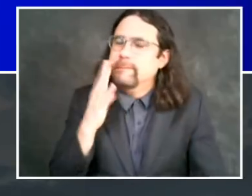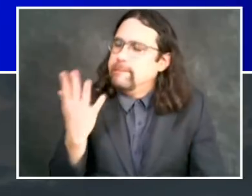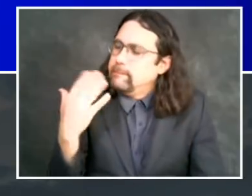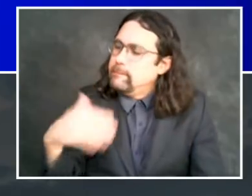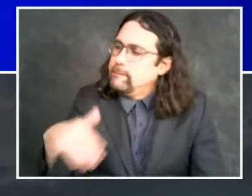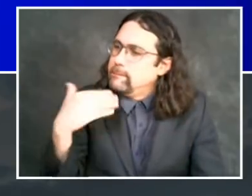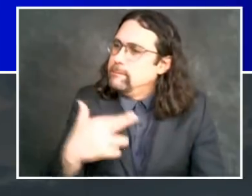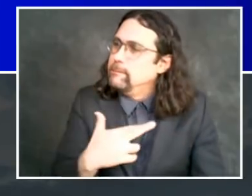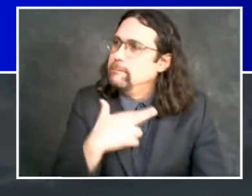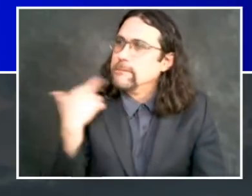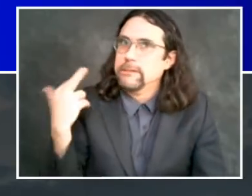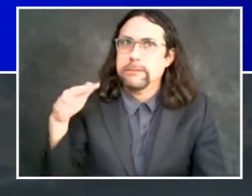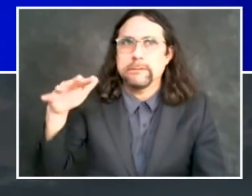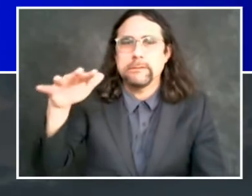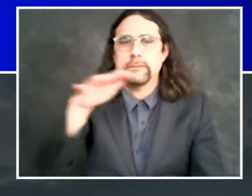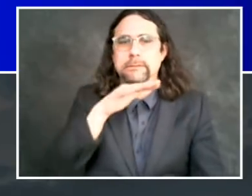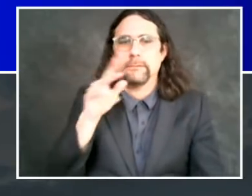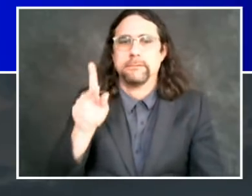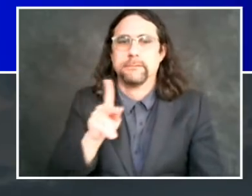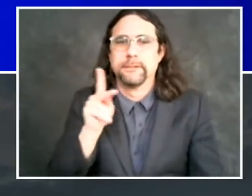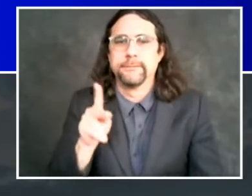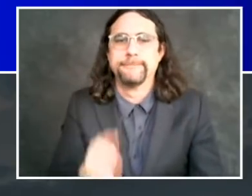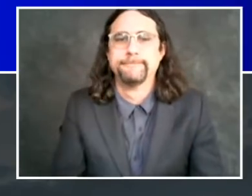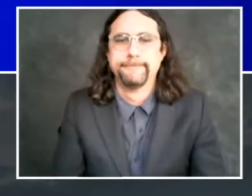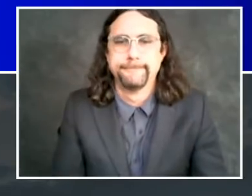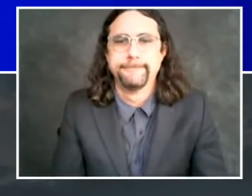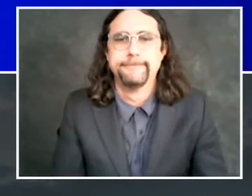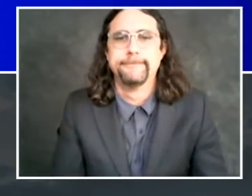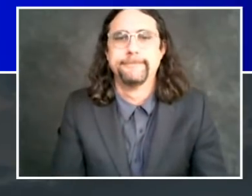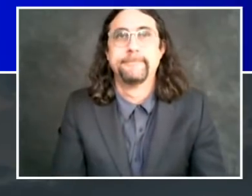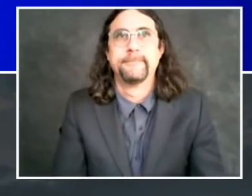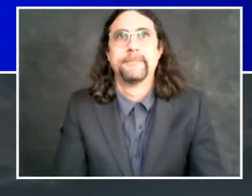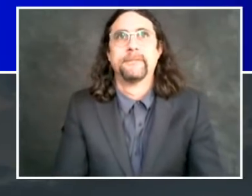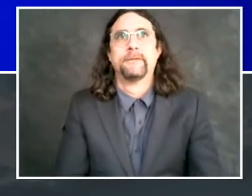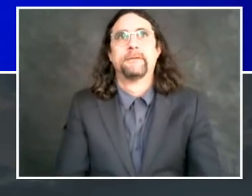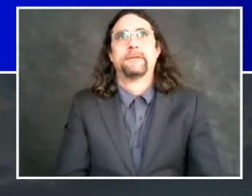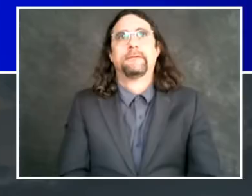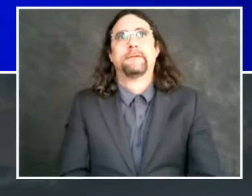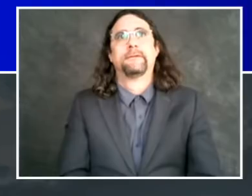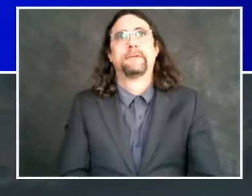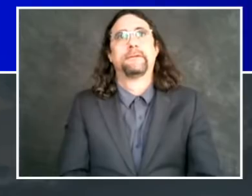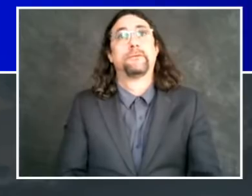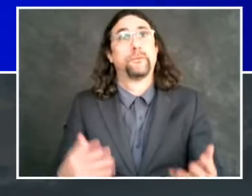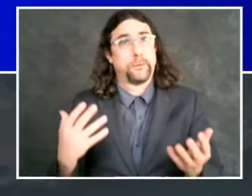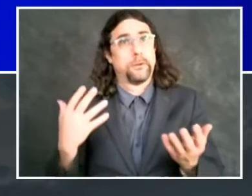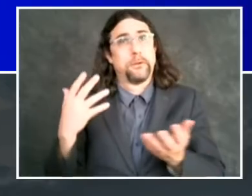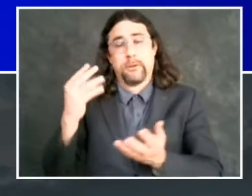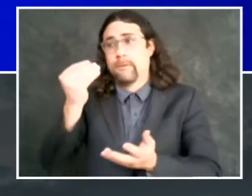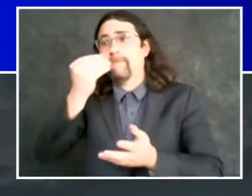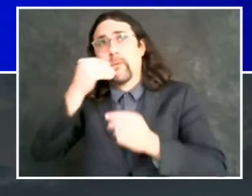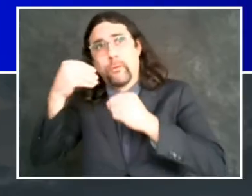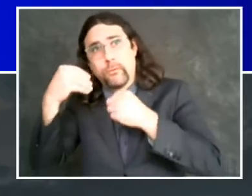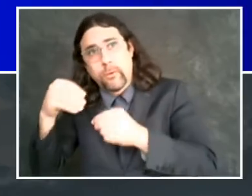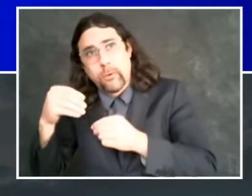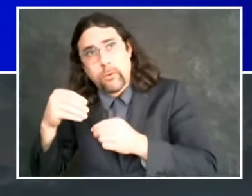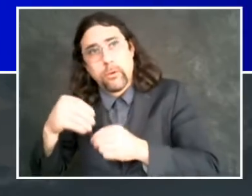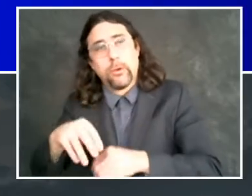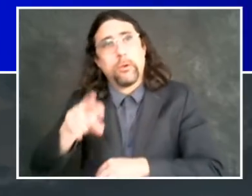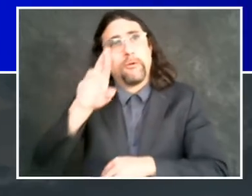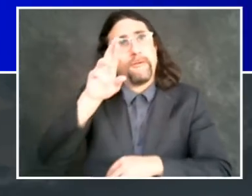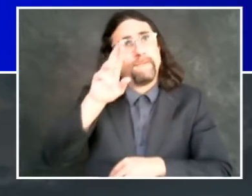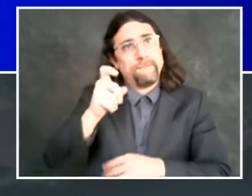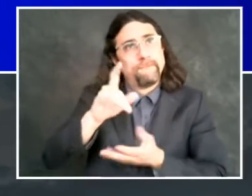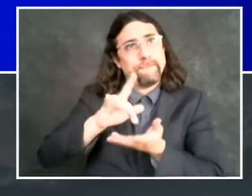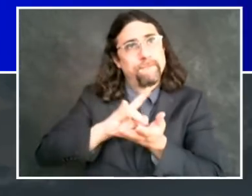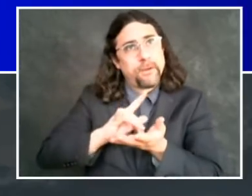pharmacies, that if someone comes in, is not wearing a face covering, of course, it's great to remind them, hey, you don't have your face